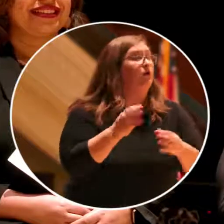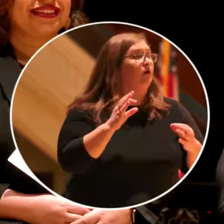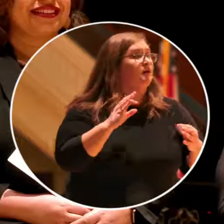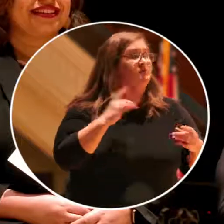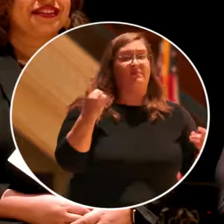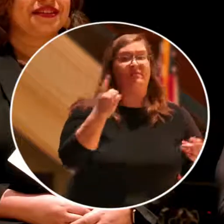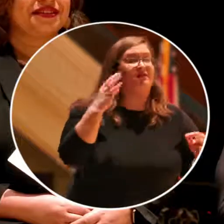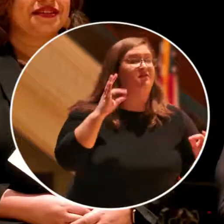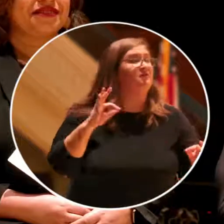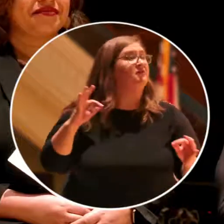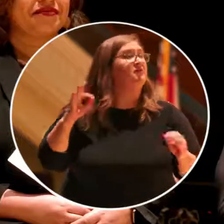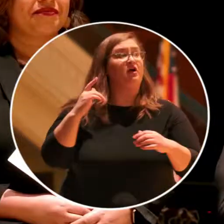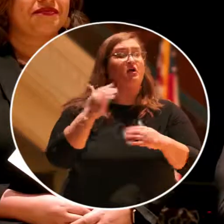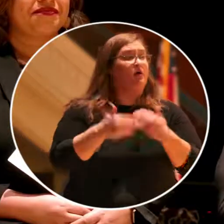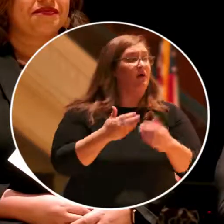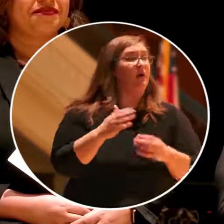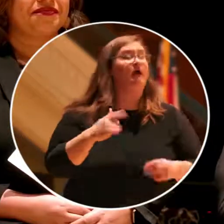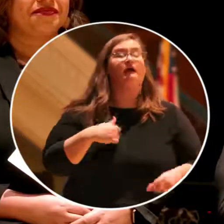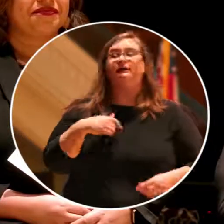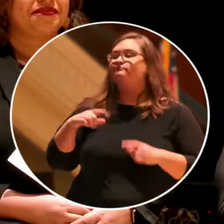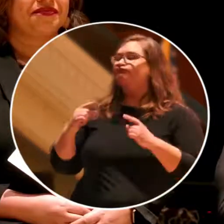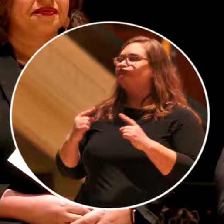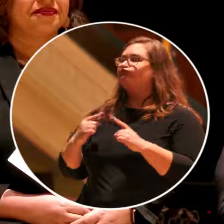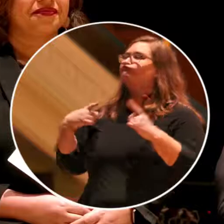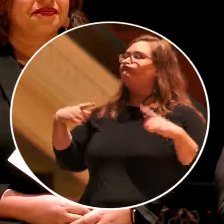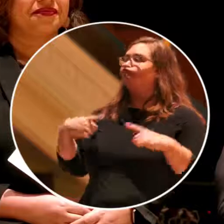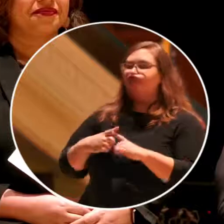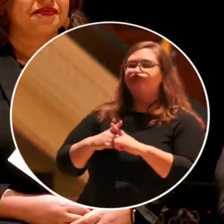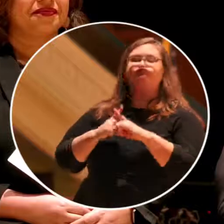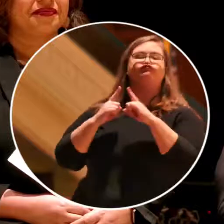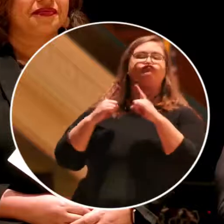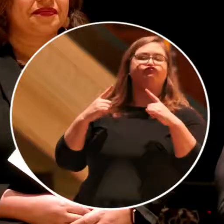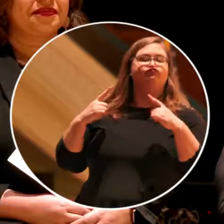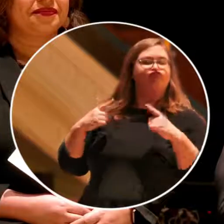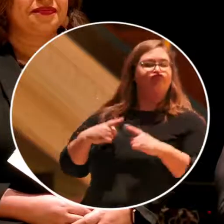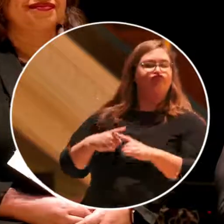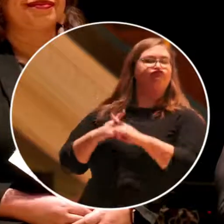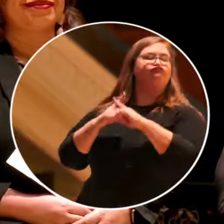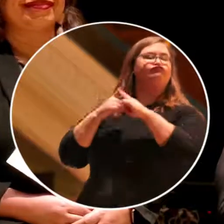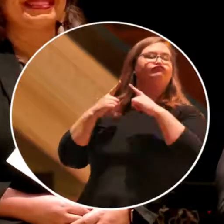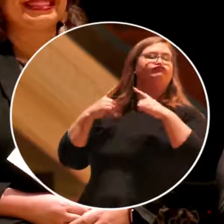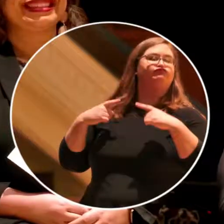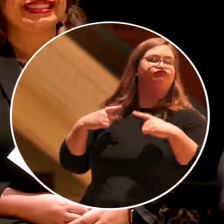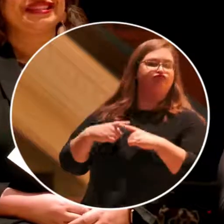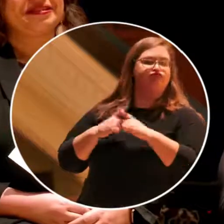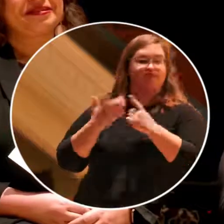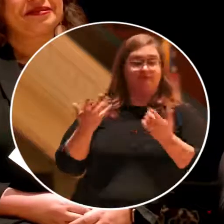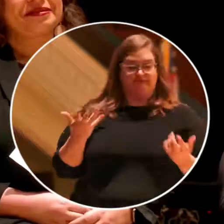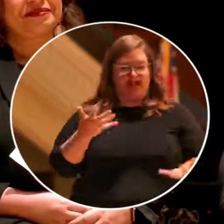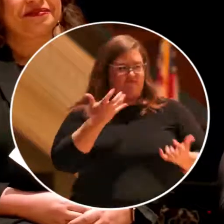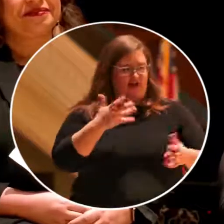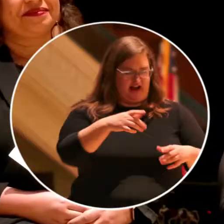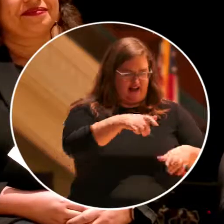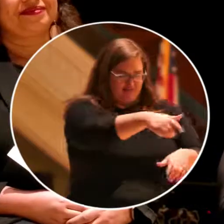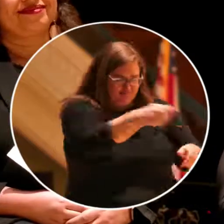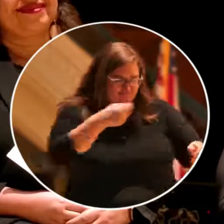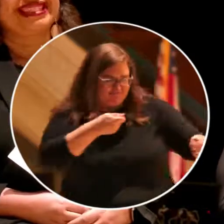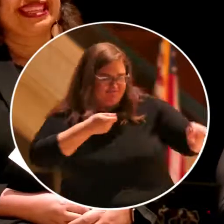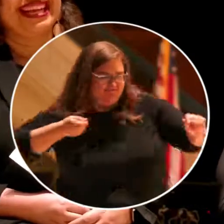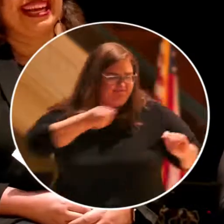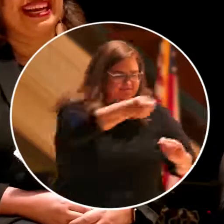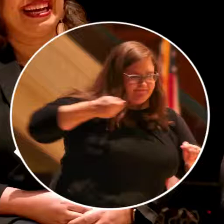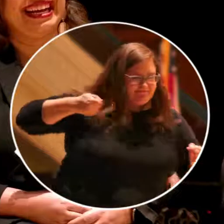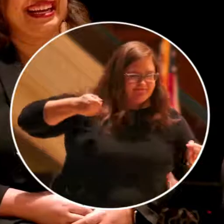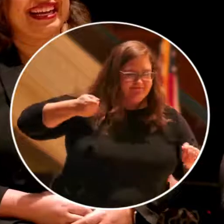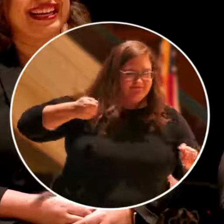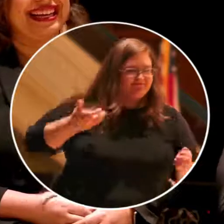accomplishing something, and she just calmly kept knitting. I wanted to stab her in the eye with those